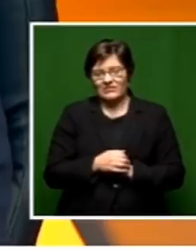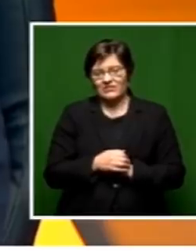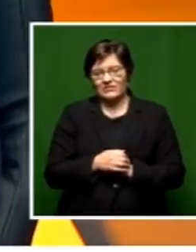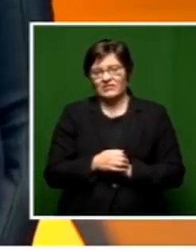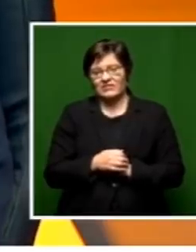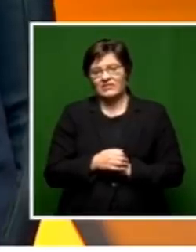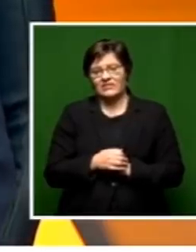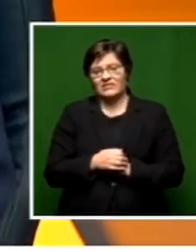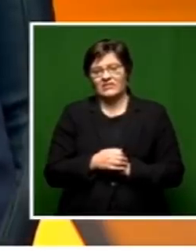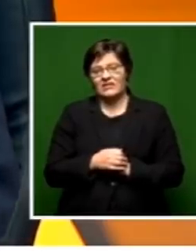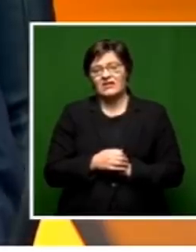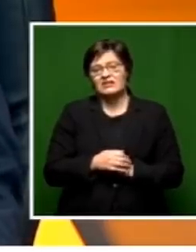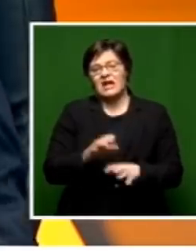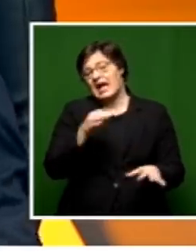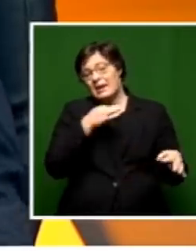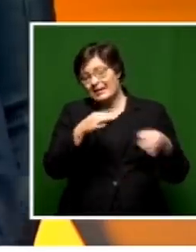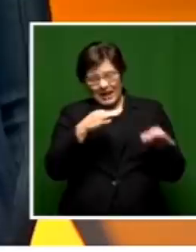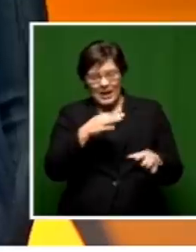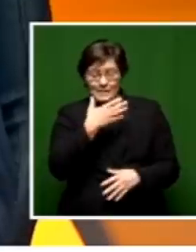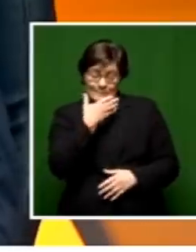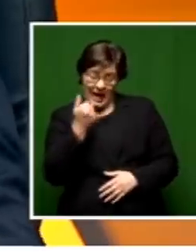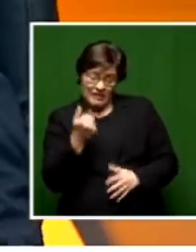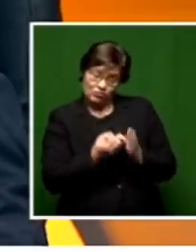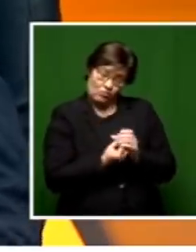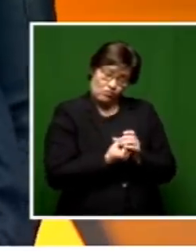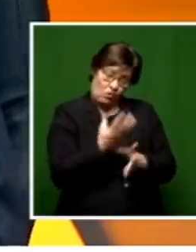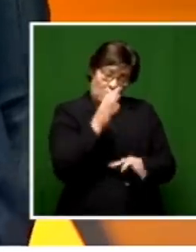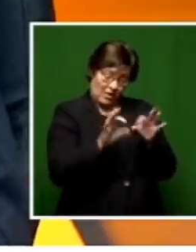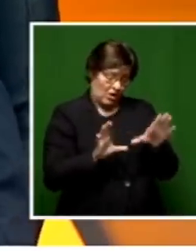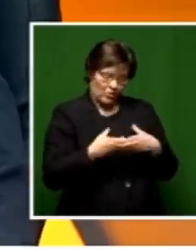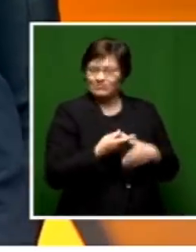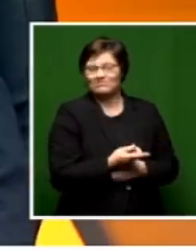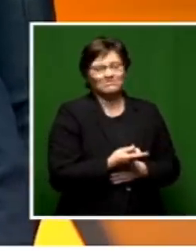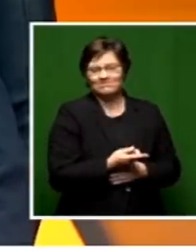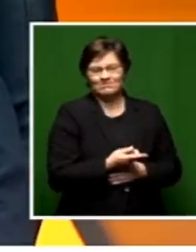grow the party, but he's a trooper, right? He defends